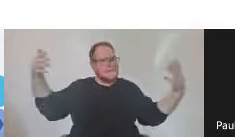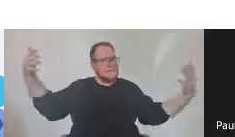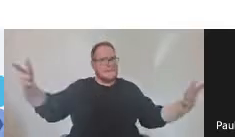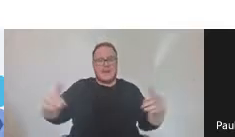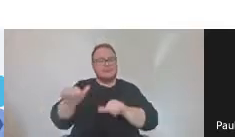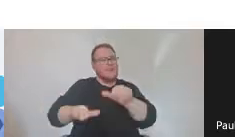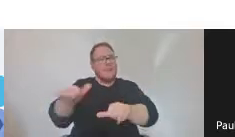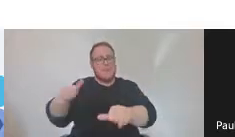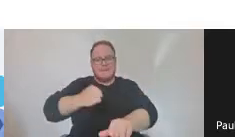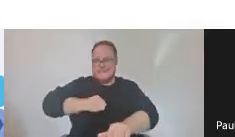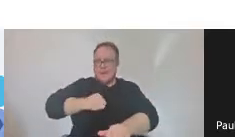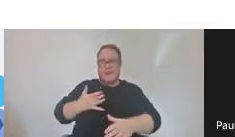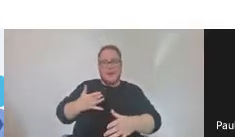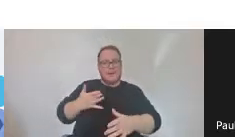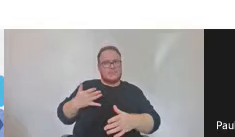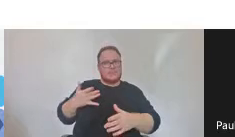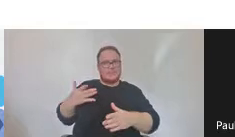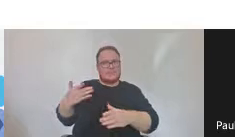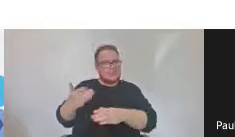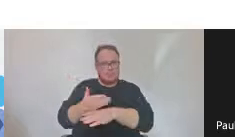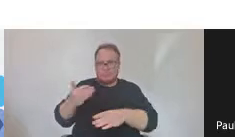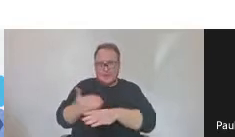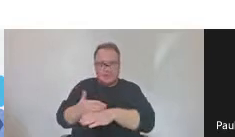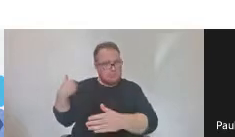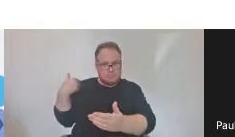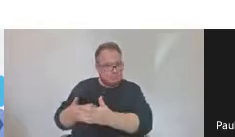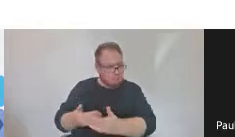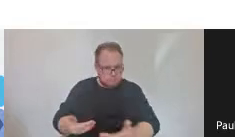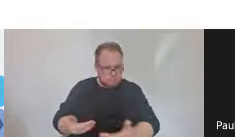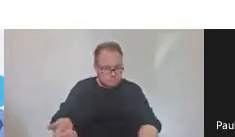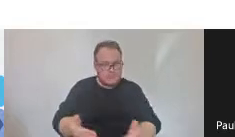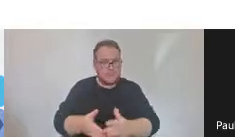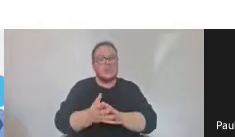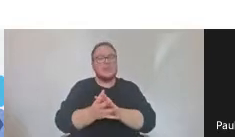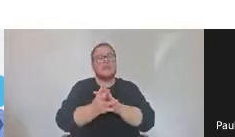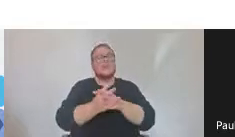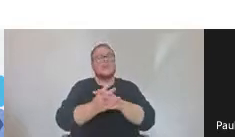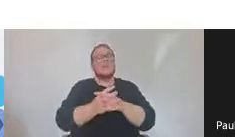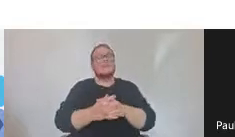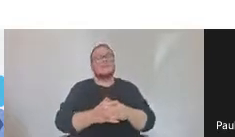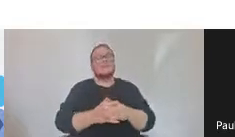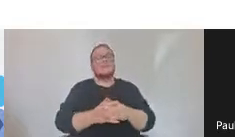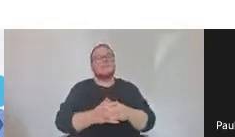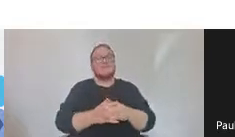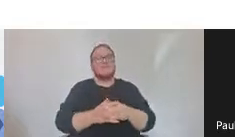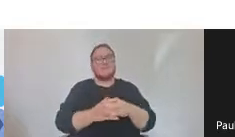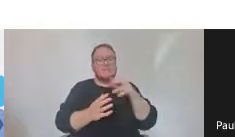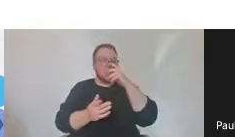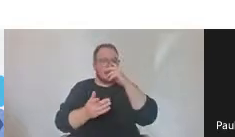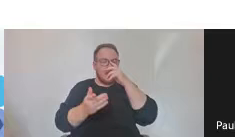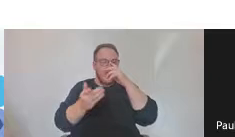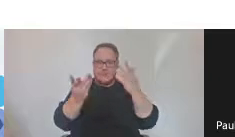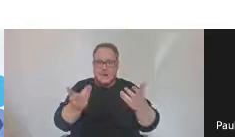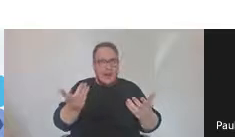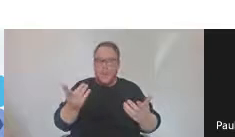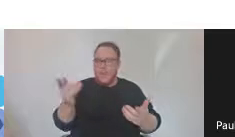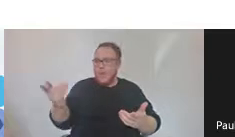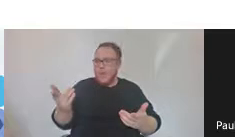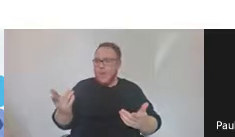effective program, and we're all, I think, reaping the benefits in terms of the reduction in hospitalisation and